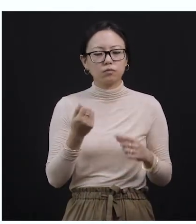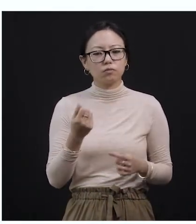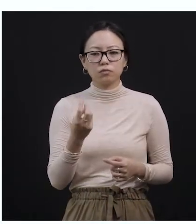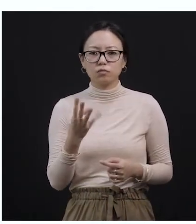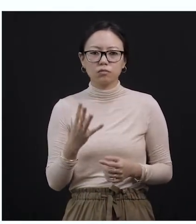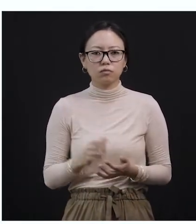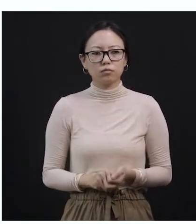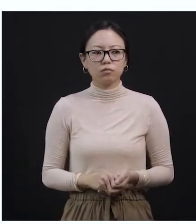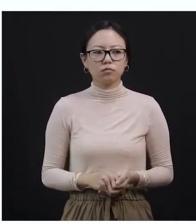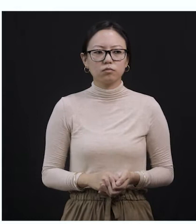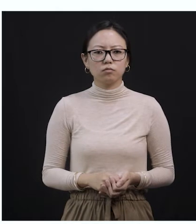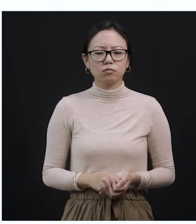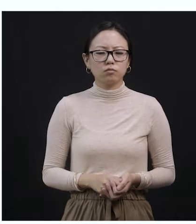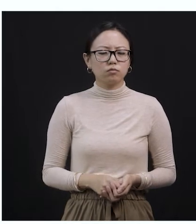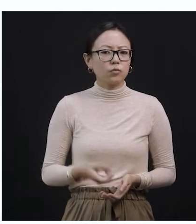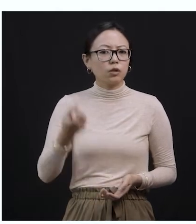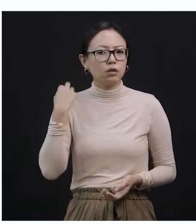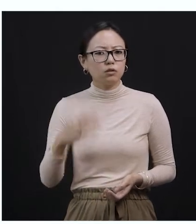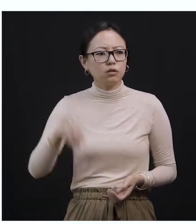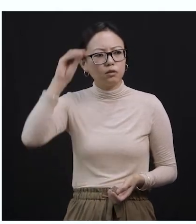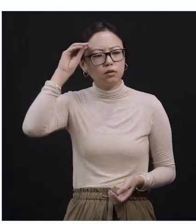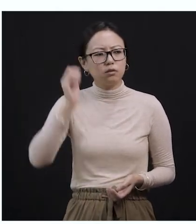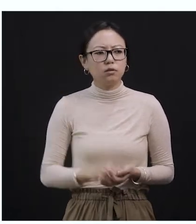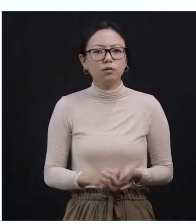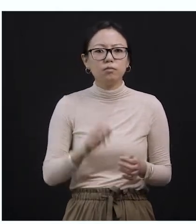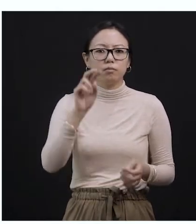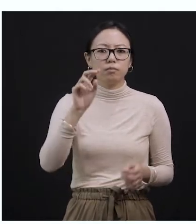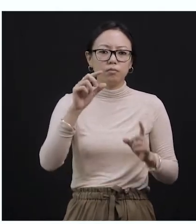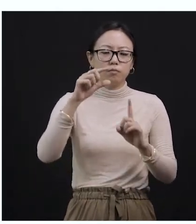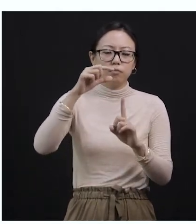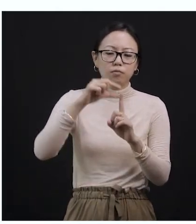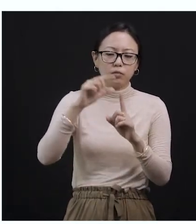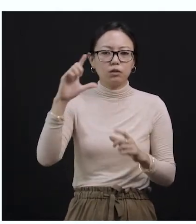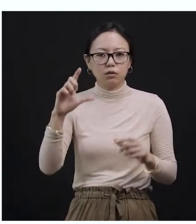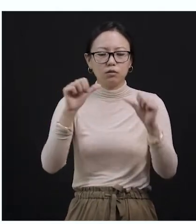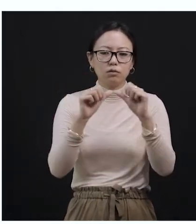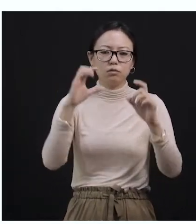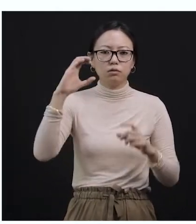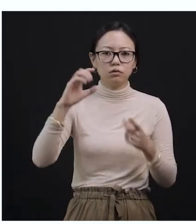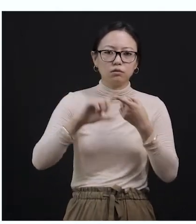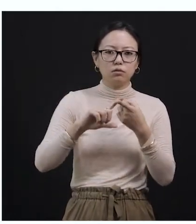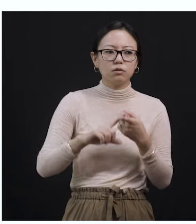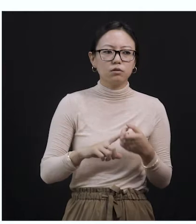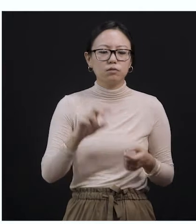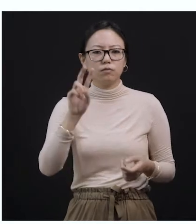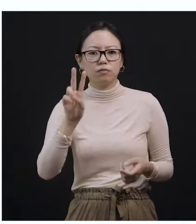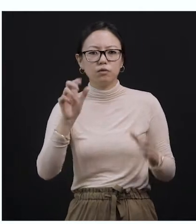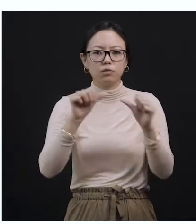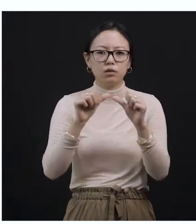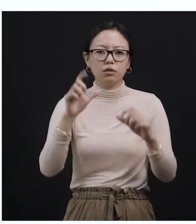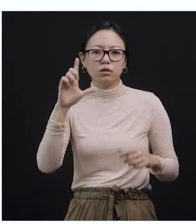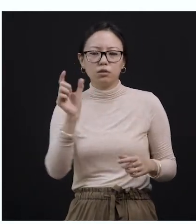how to place the values of the numbers. So let's look at the number given here. The first number is 18. So let's take